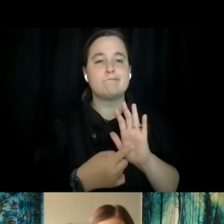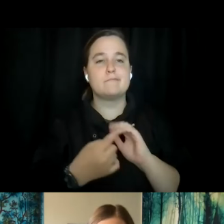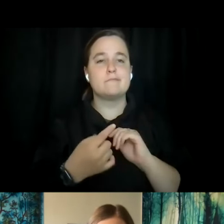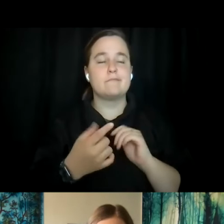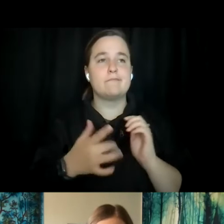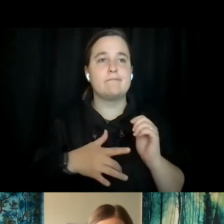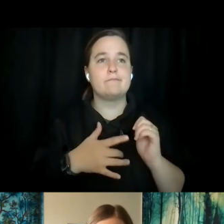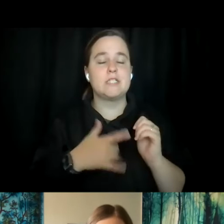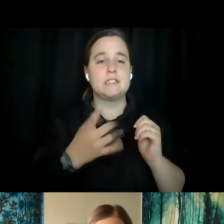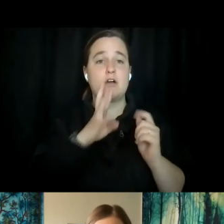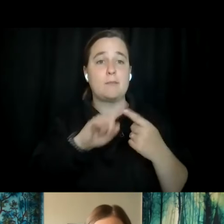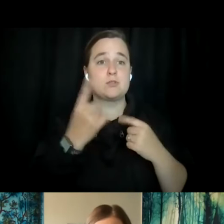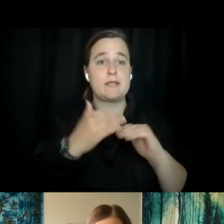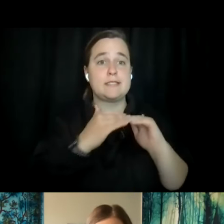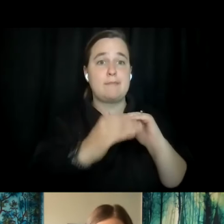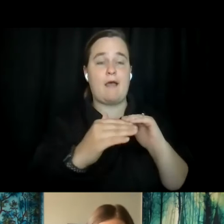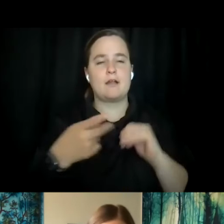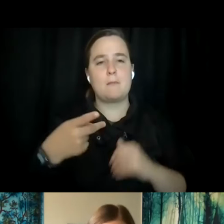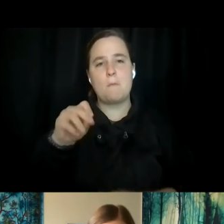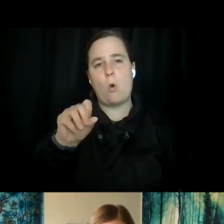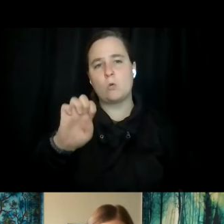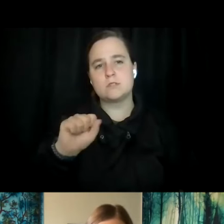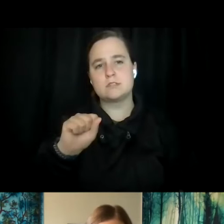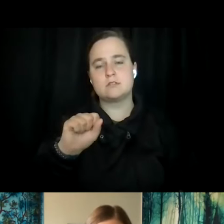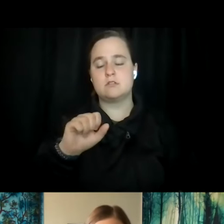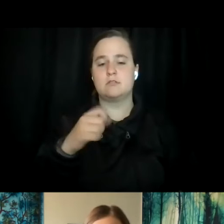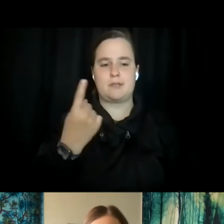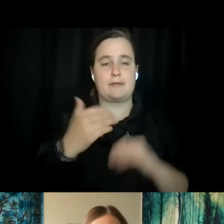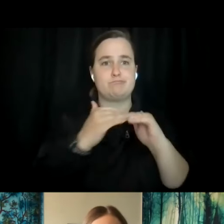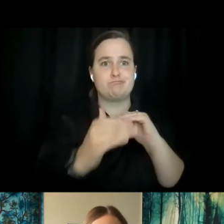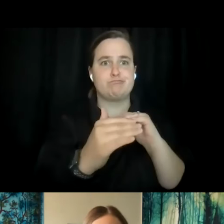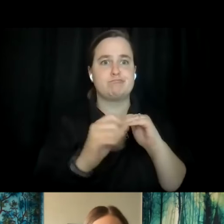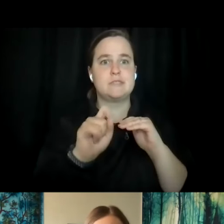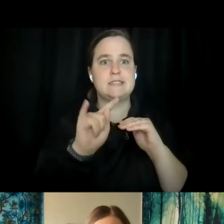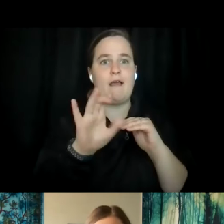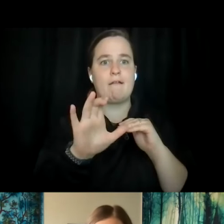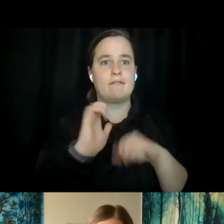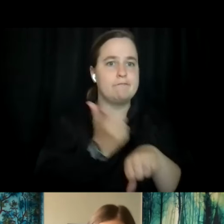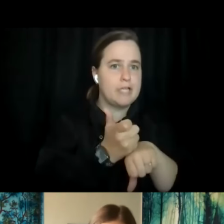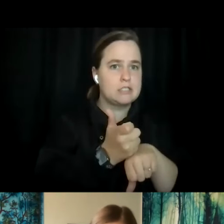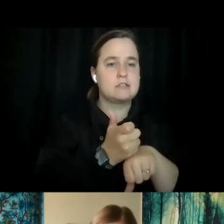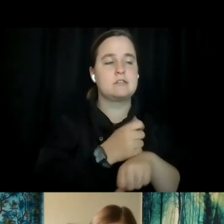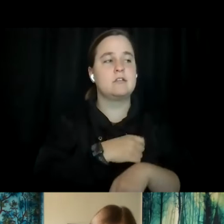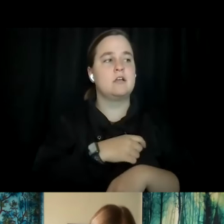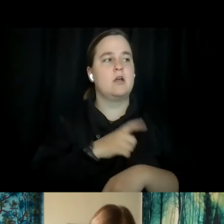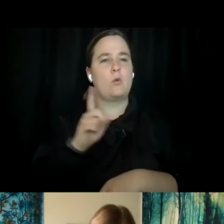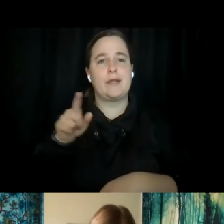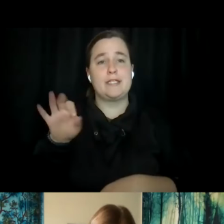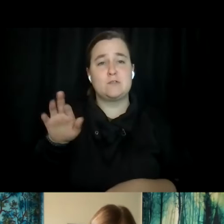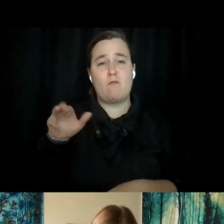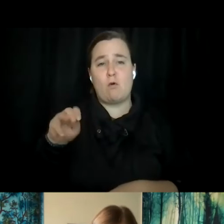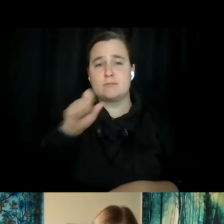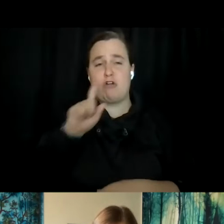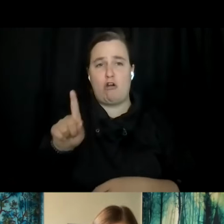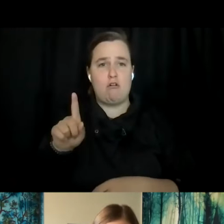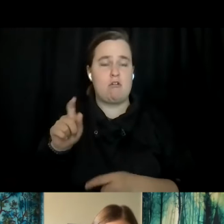you think like pose, it's something static, whereas these physical forms are very dynamic in terms of how they are.